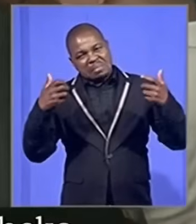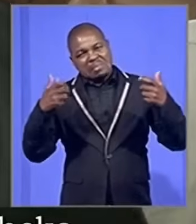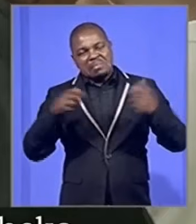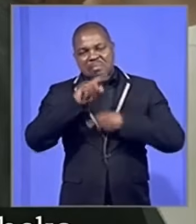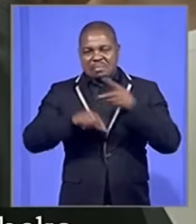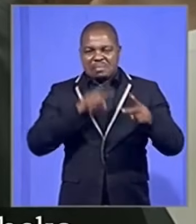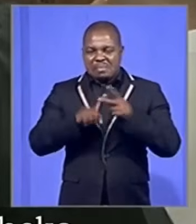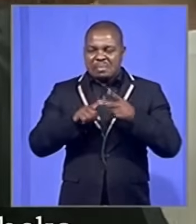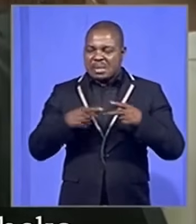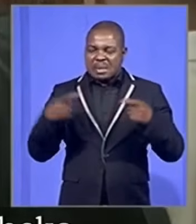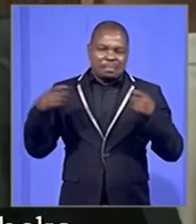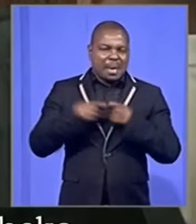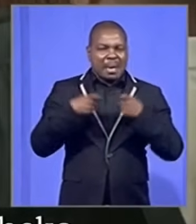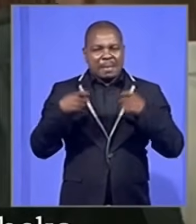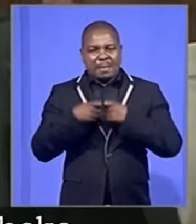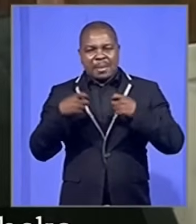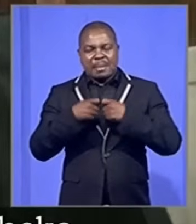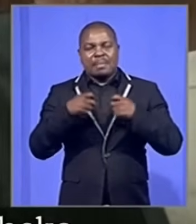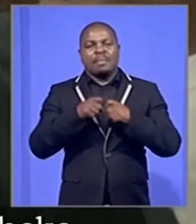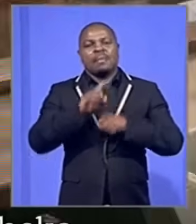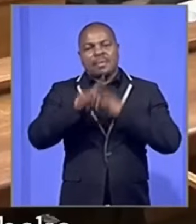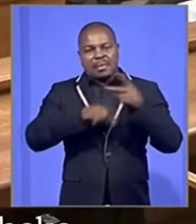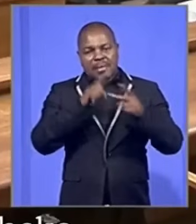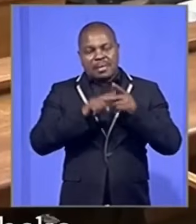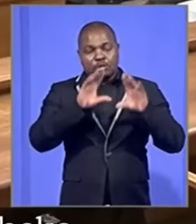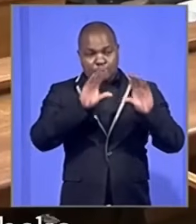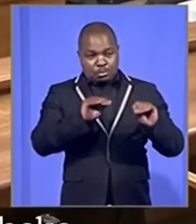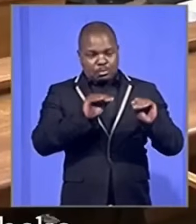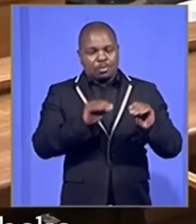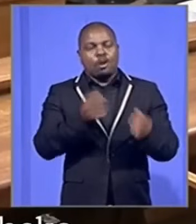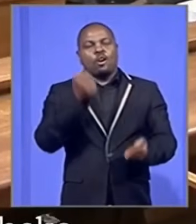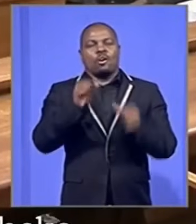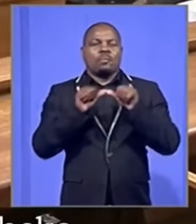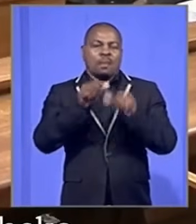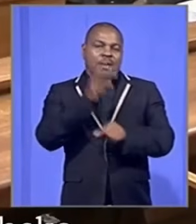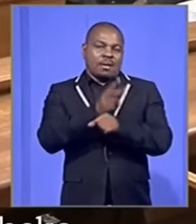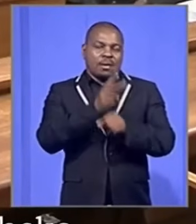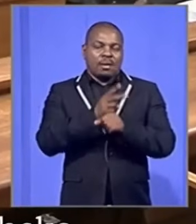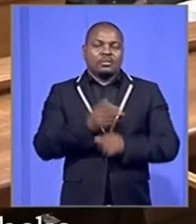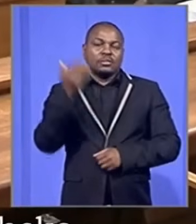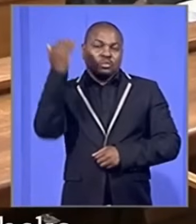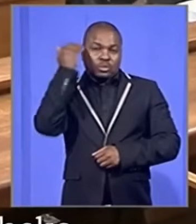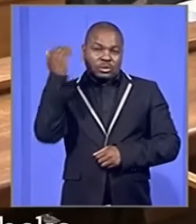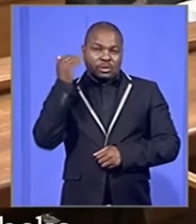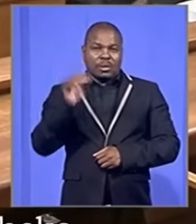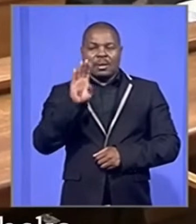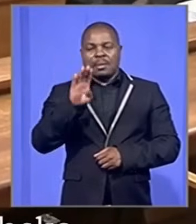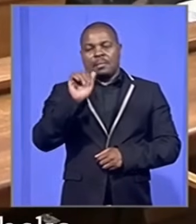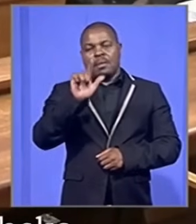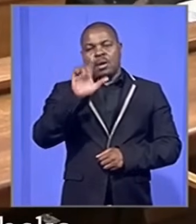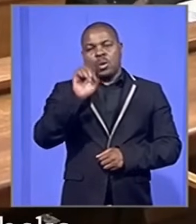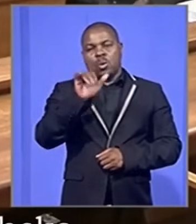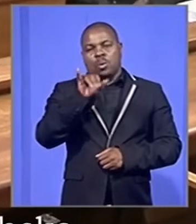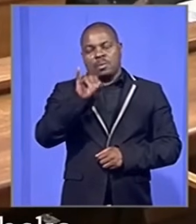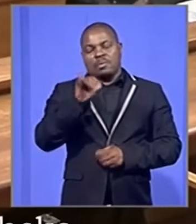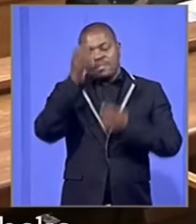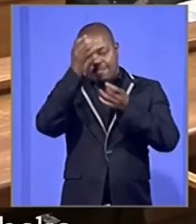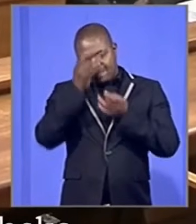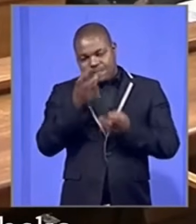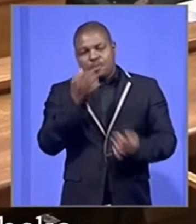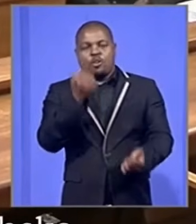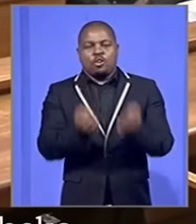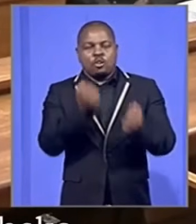seo morago ga gore tsheko e thome gape motšhotšhisi wa mmušo moadvokata George Baloi o ile a tsebiša kgoro